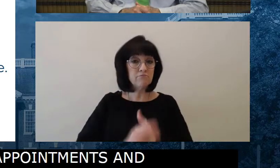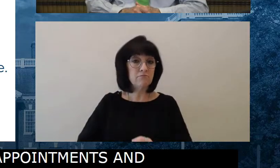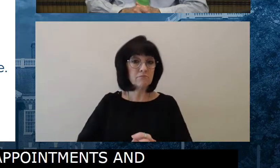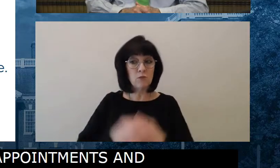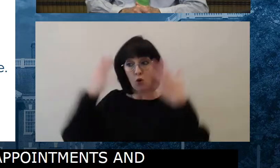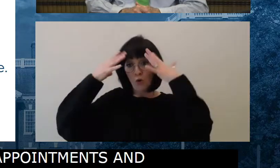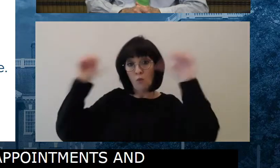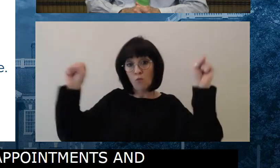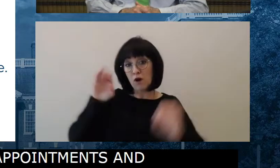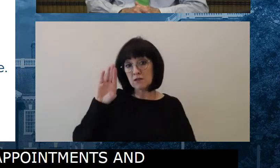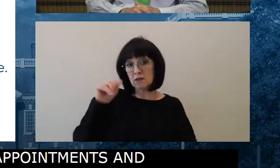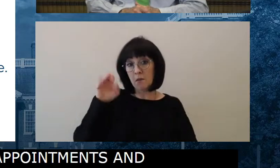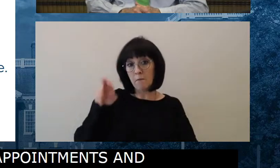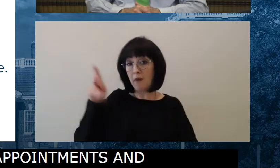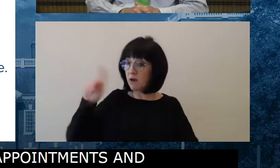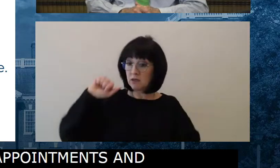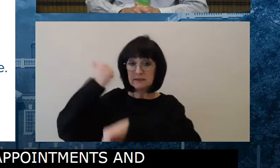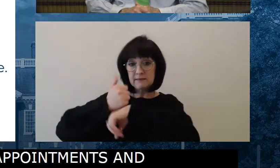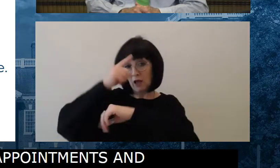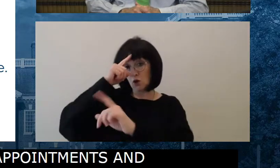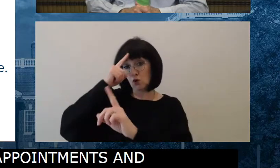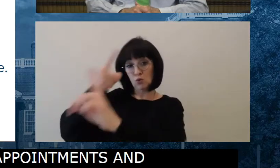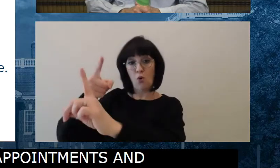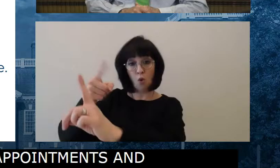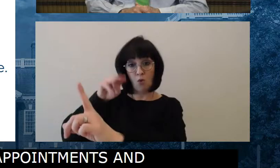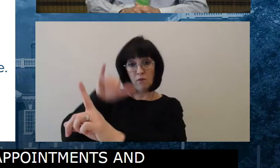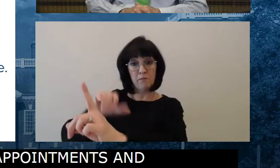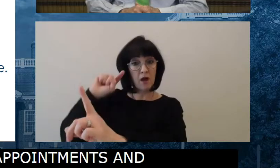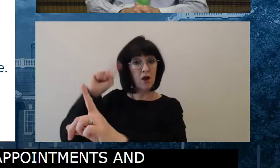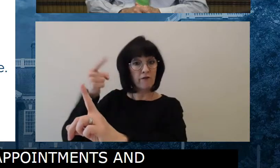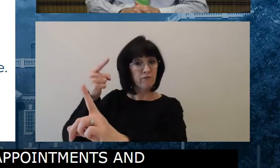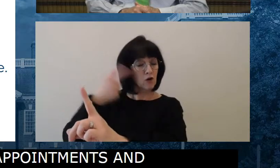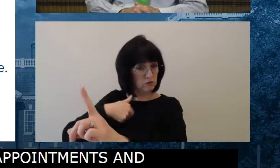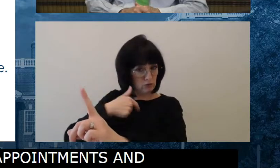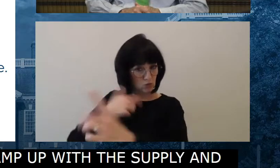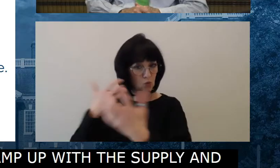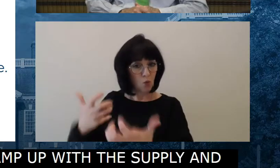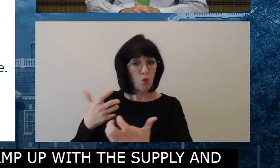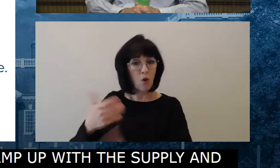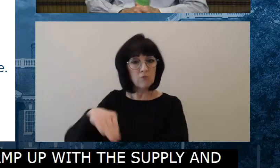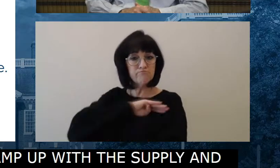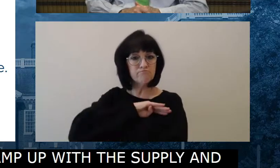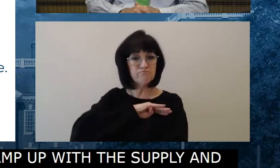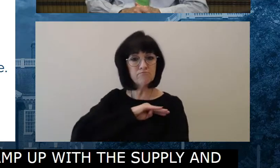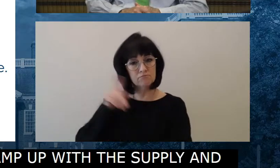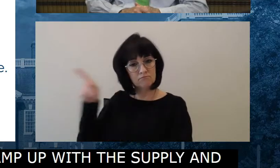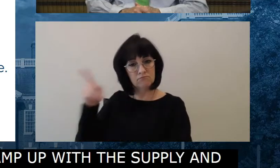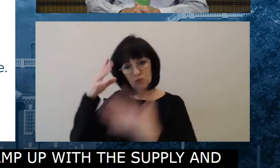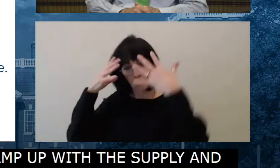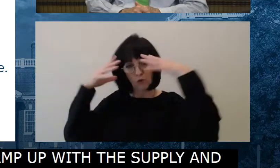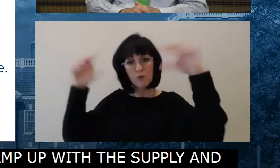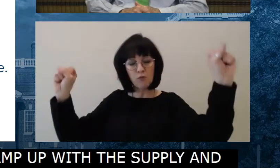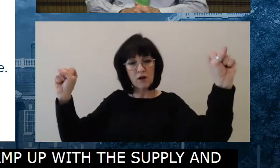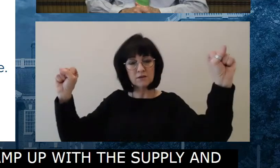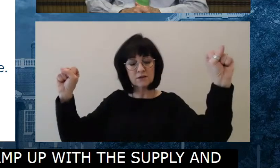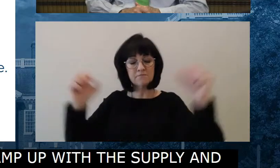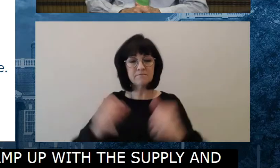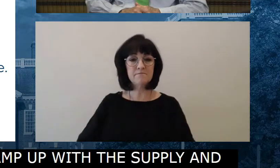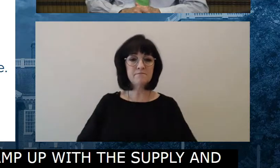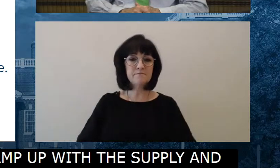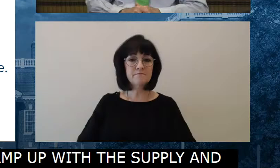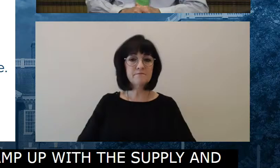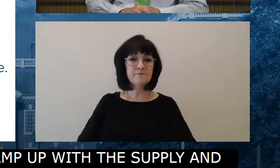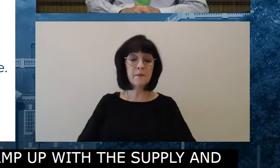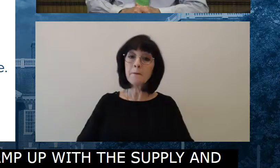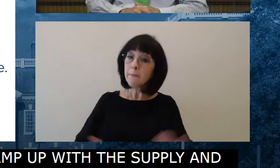President Biden has set for us and for other states. So with that, we have we've got media that has joined us,